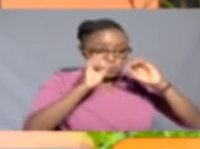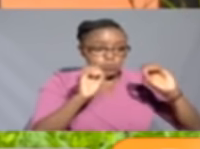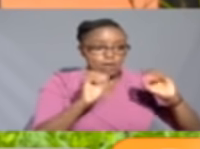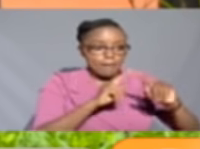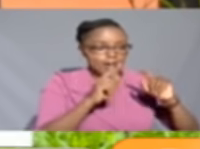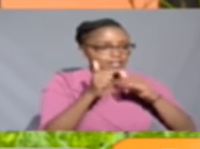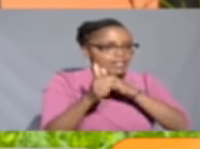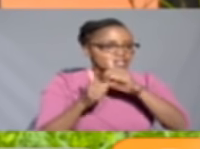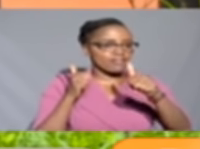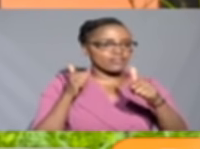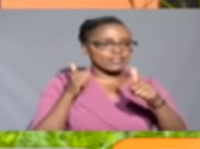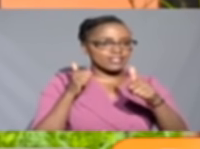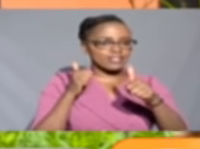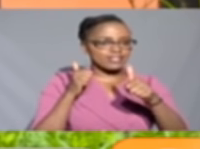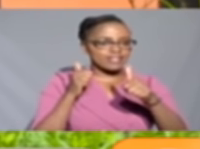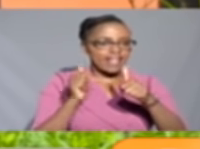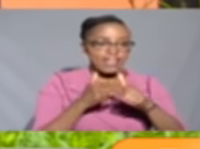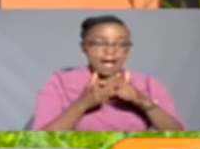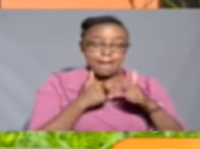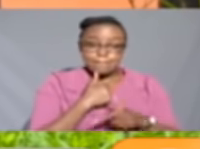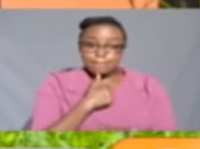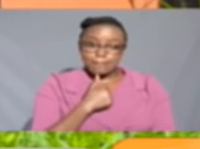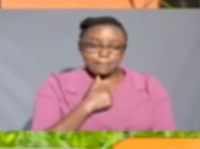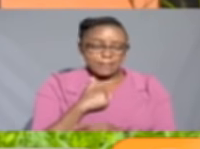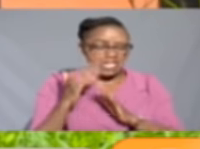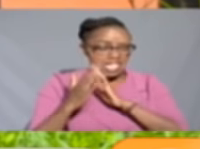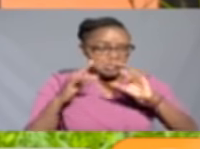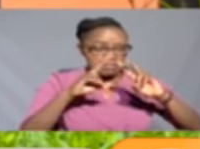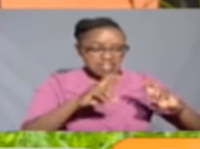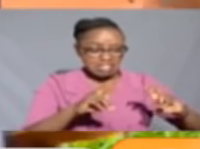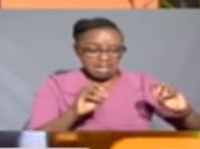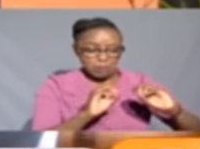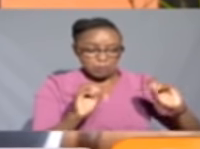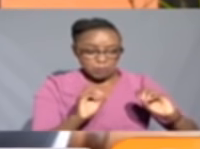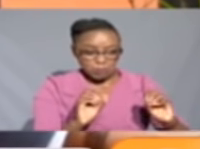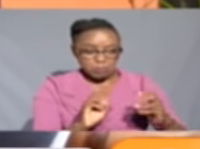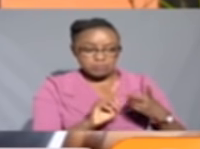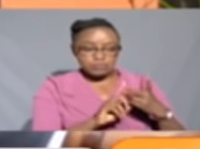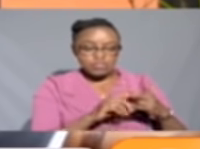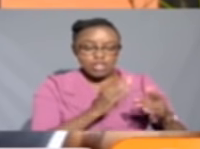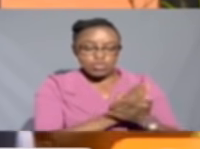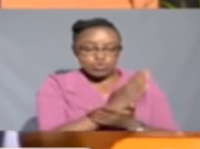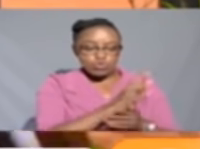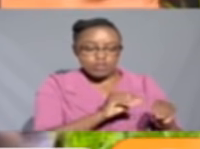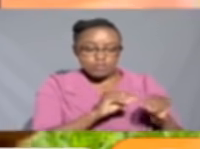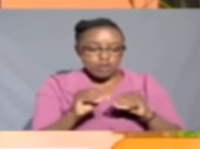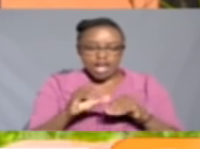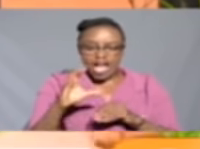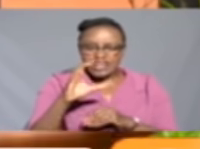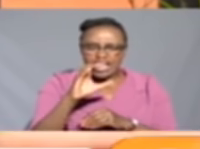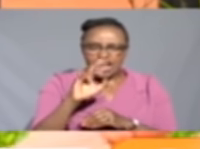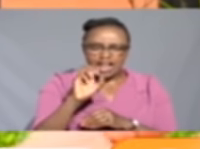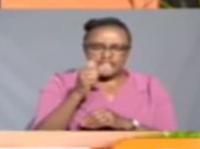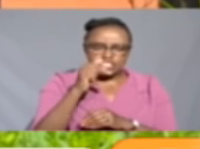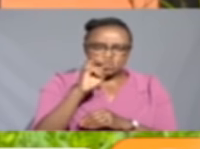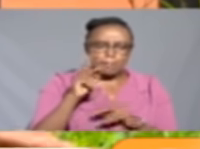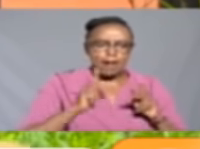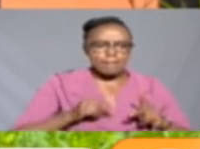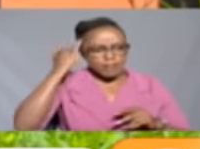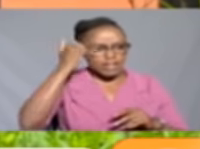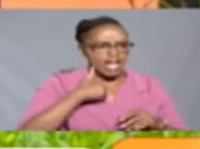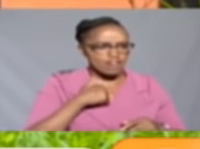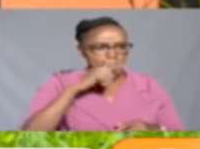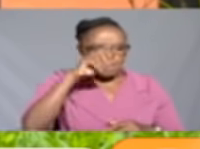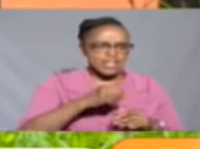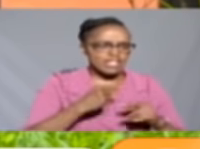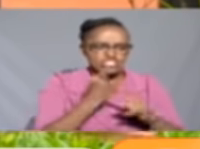they refused. I didn't go through security. I didn't go through immigration or customs. So this idea that people say, you must go